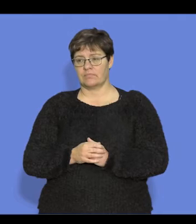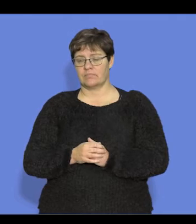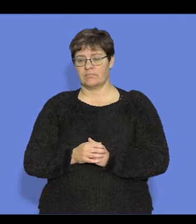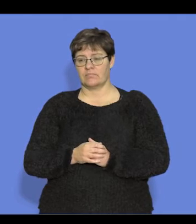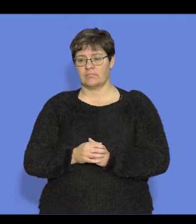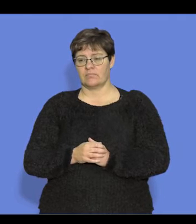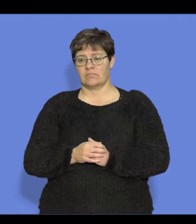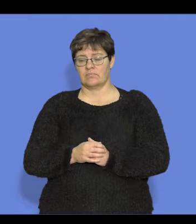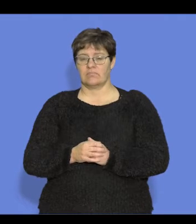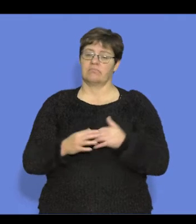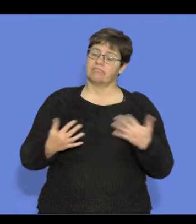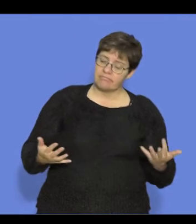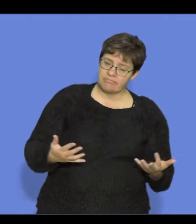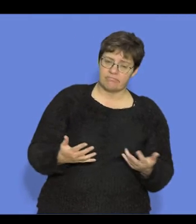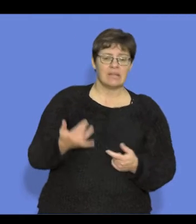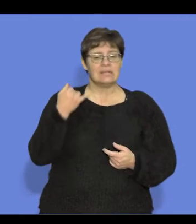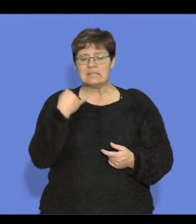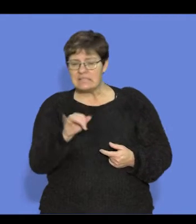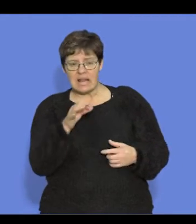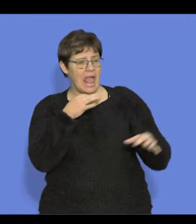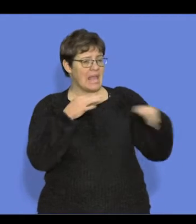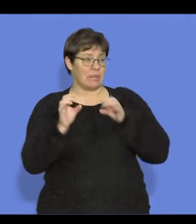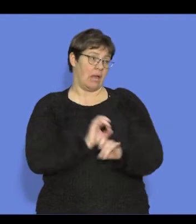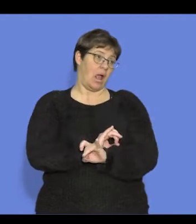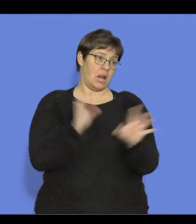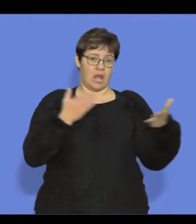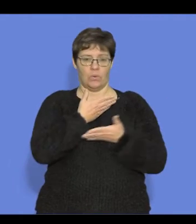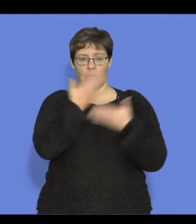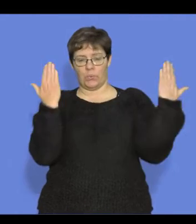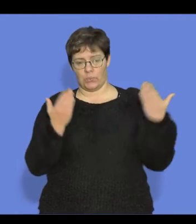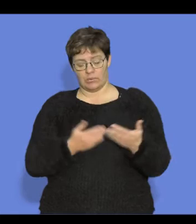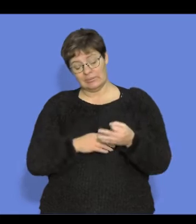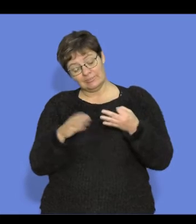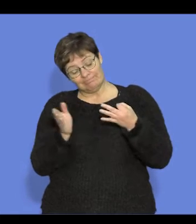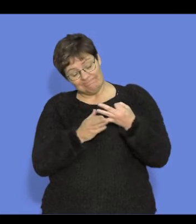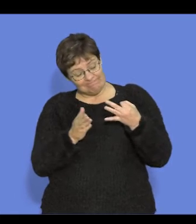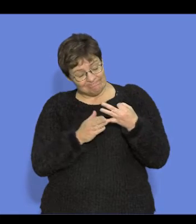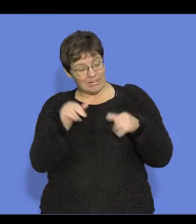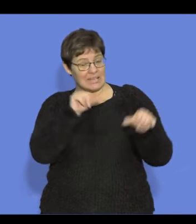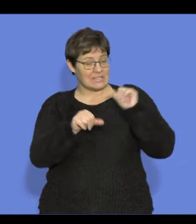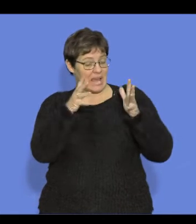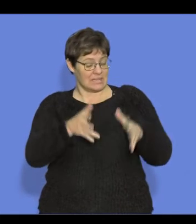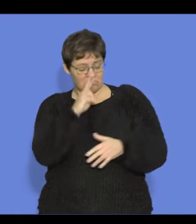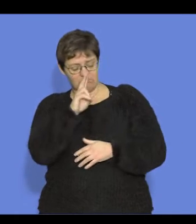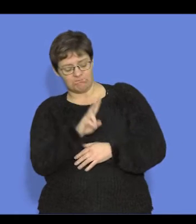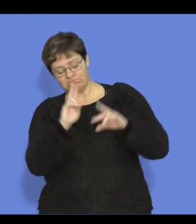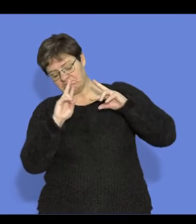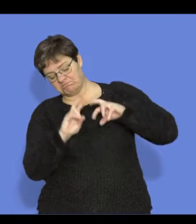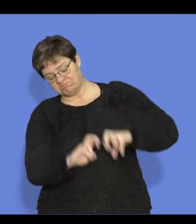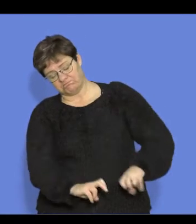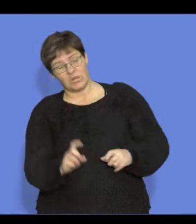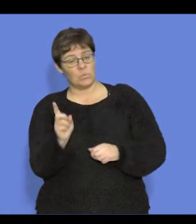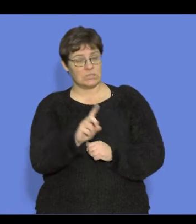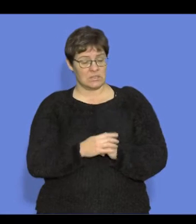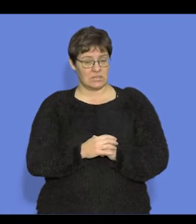But that still didn't explain it properly. So the third thing scientists looked at was maybe when